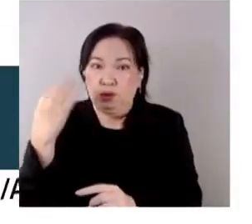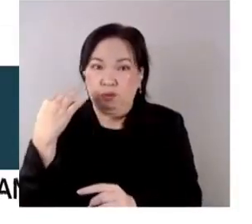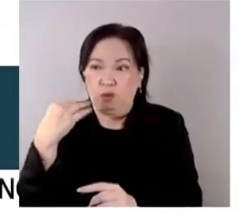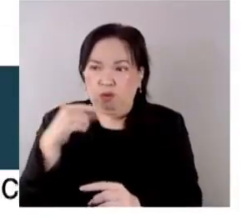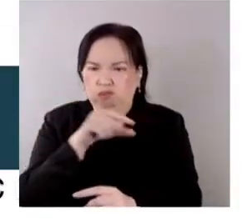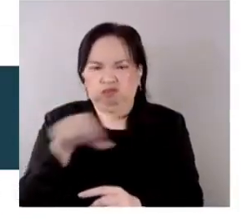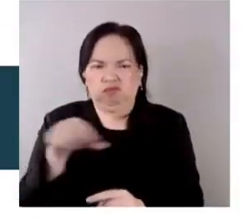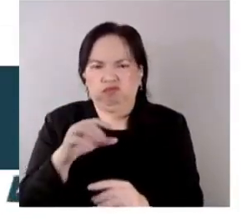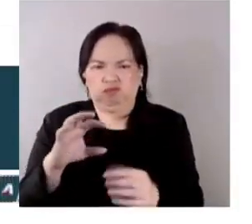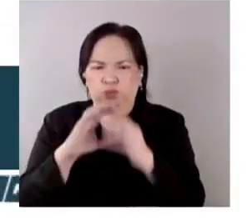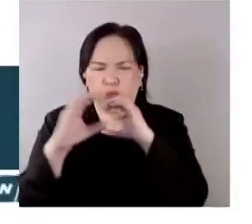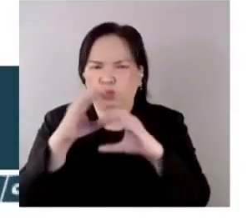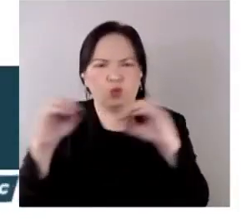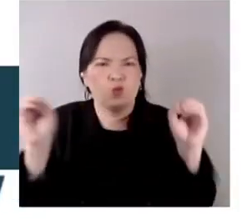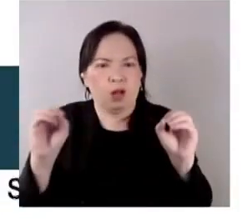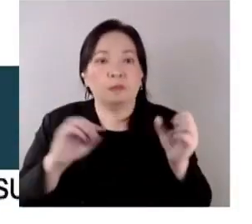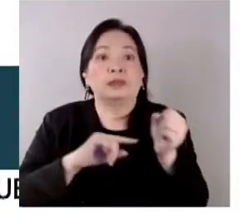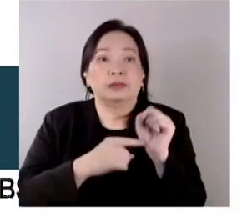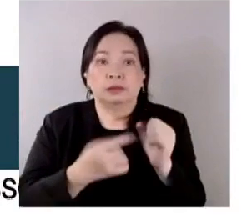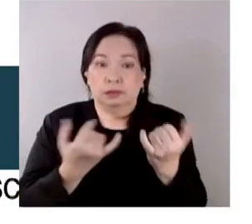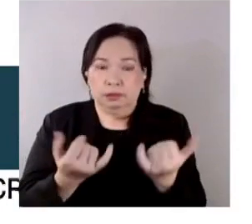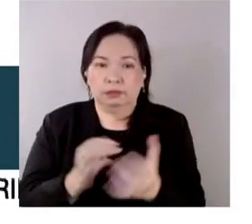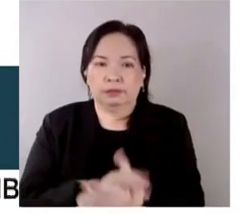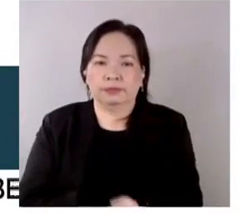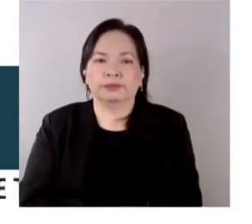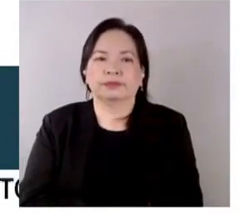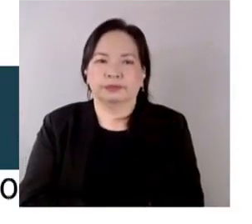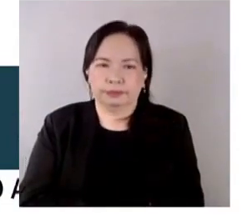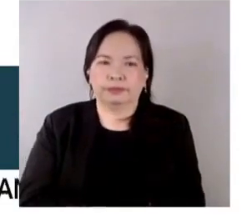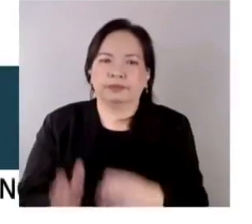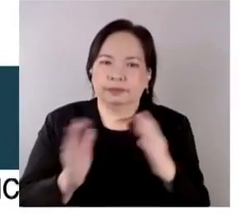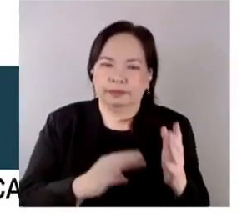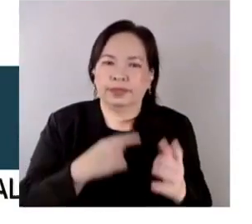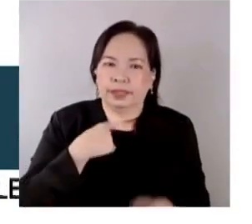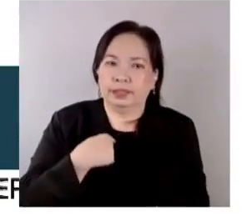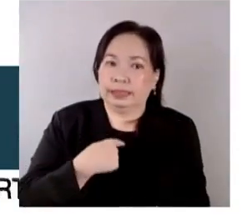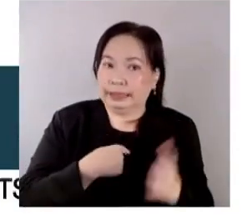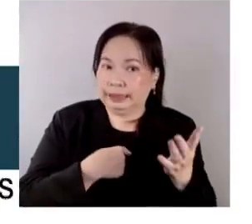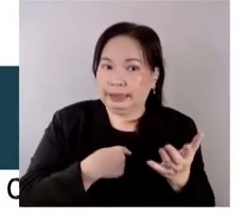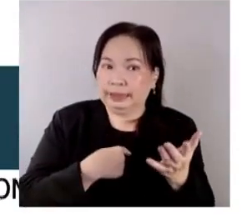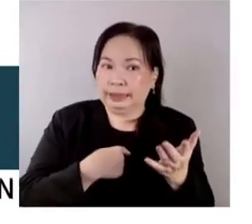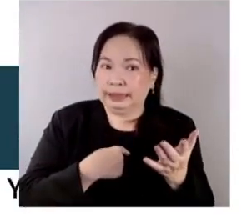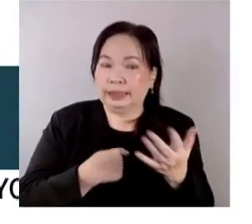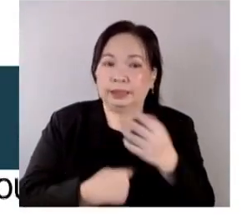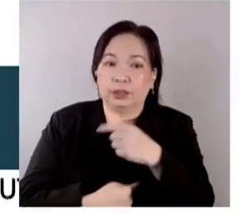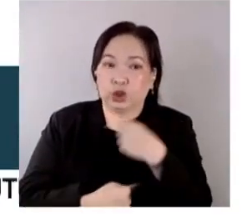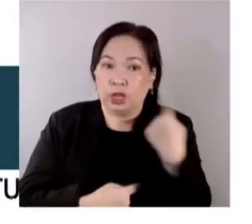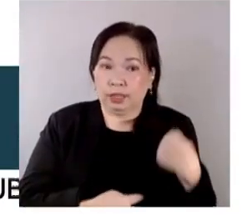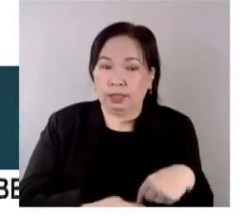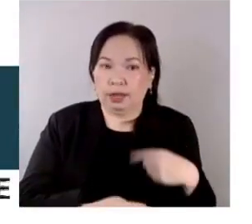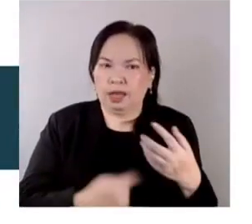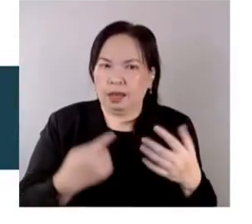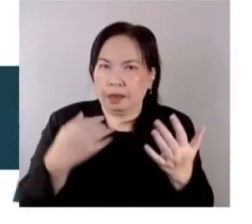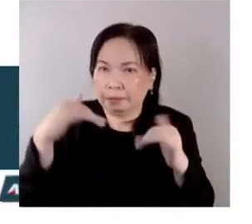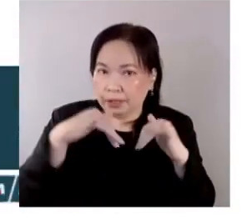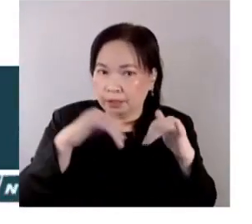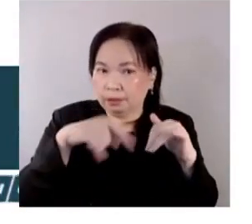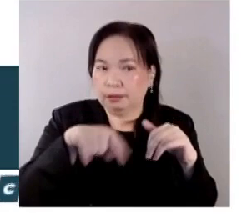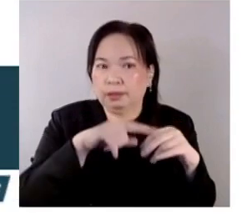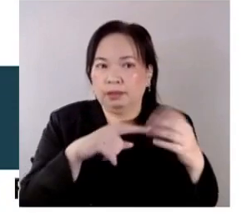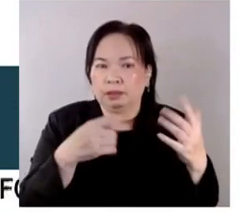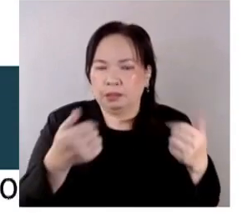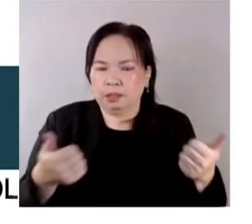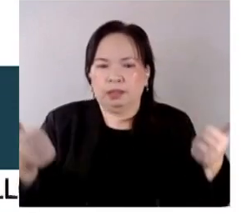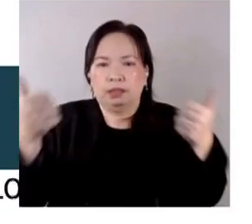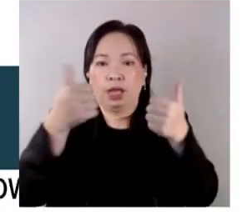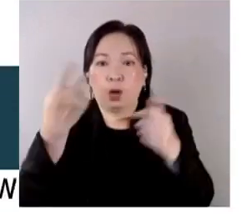Mm. All right. Talking about the U.S. now, that's happening now in Beijing, high-level talks with U.S. Secretary